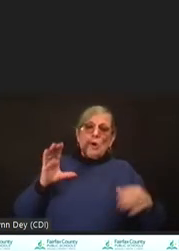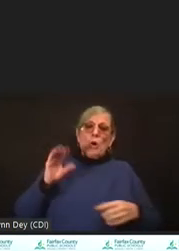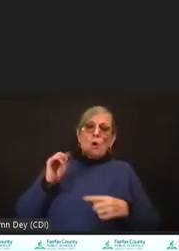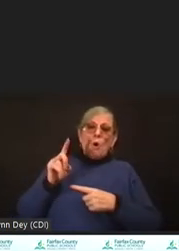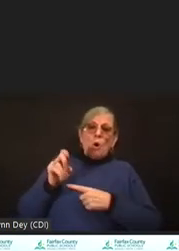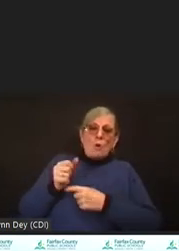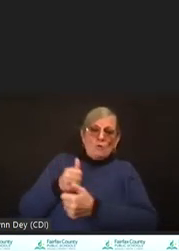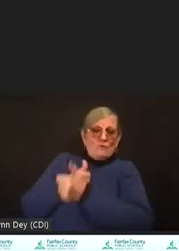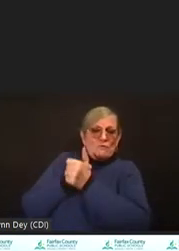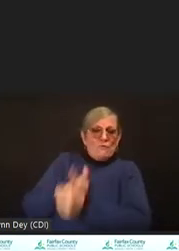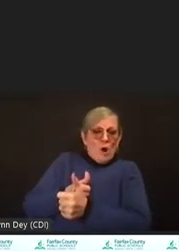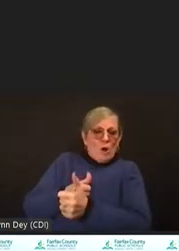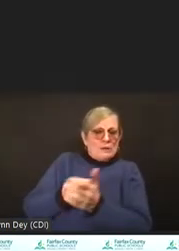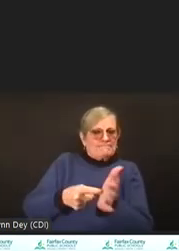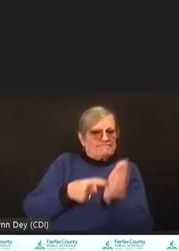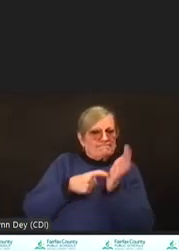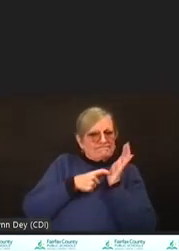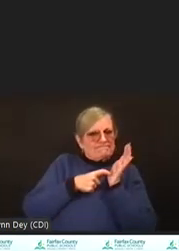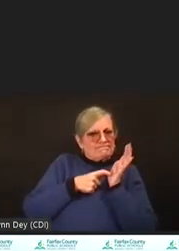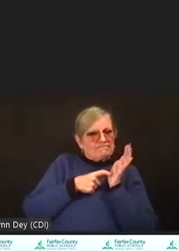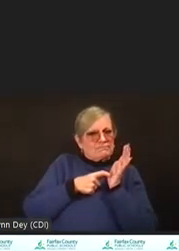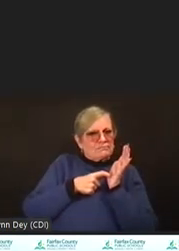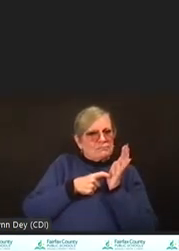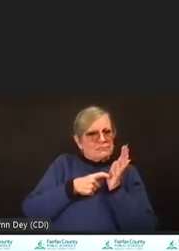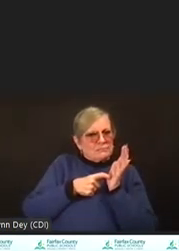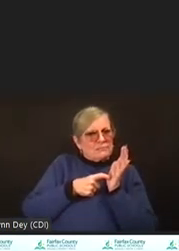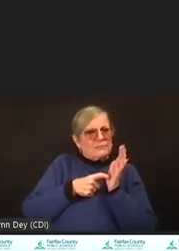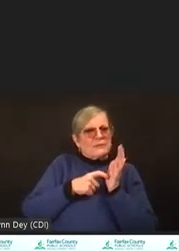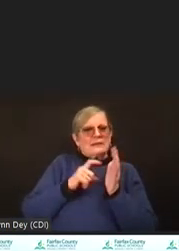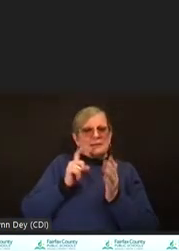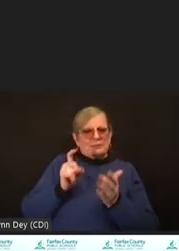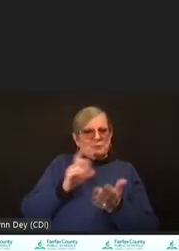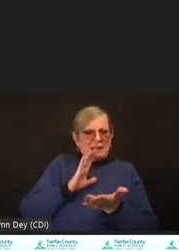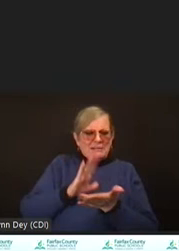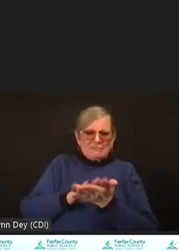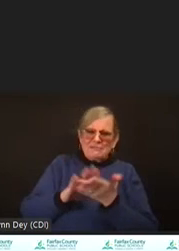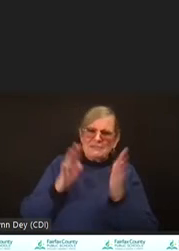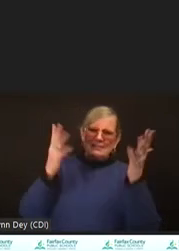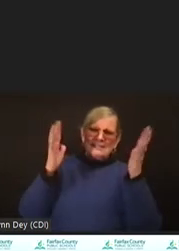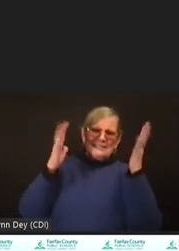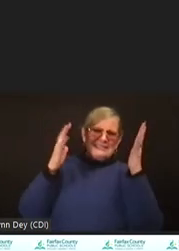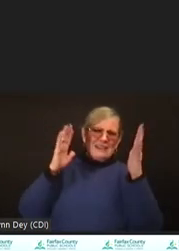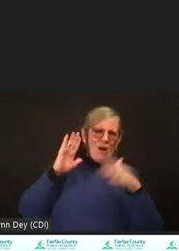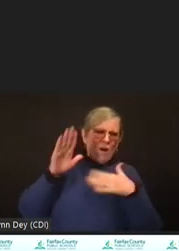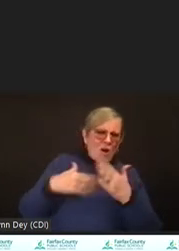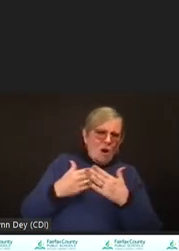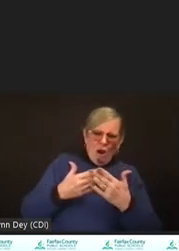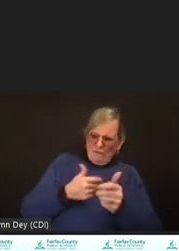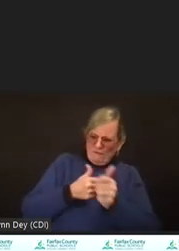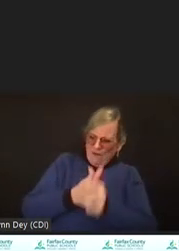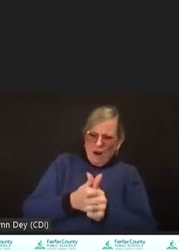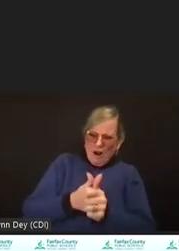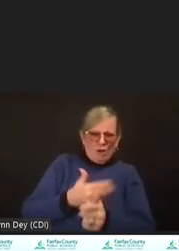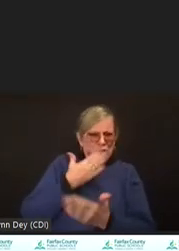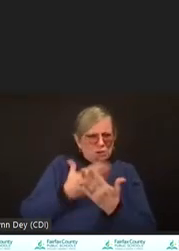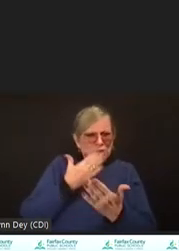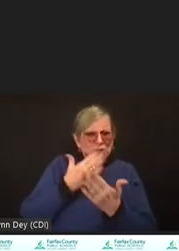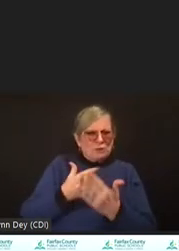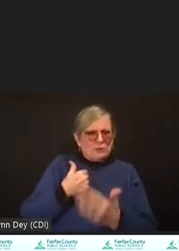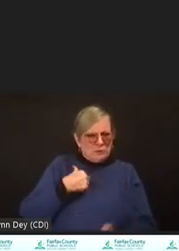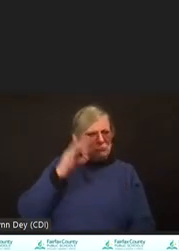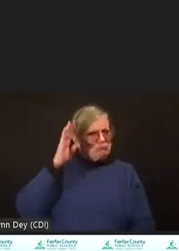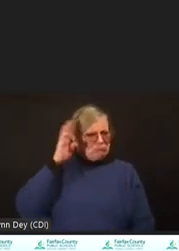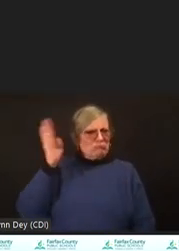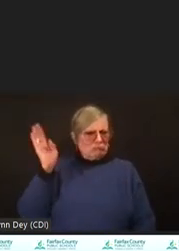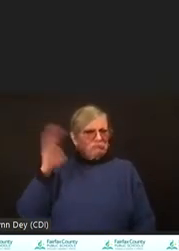celebrate that our students have done a phenomenal job, as shown on our slide before. And we know that we can continue to work collaboratively